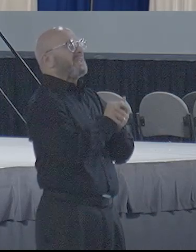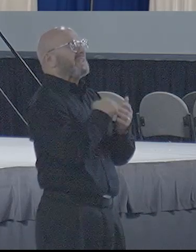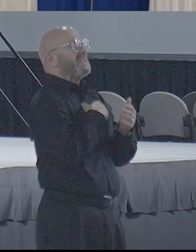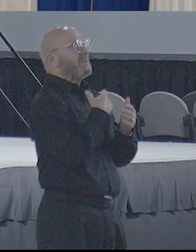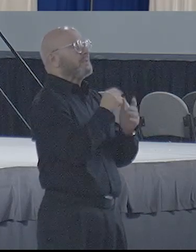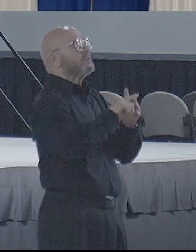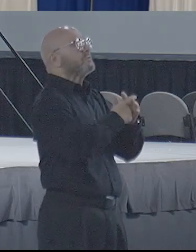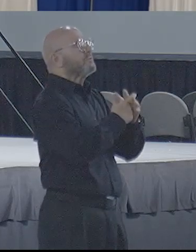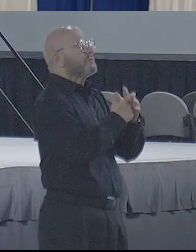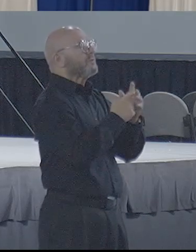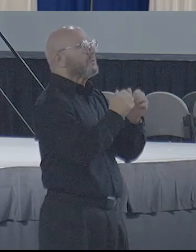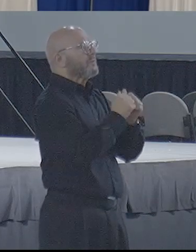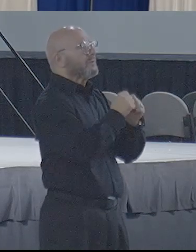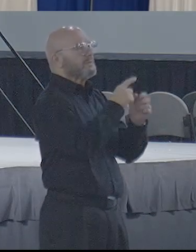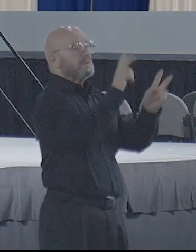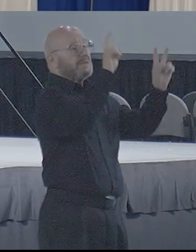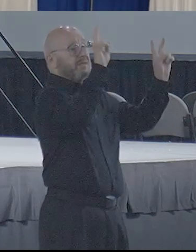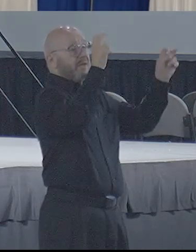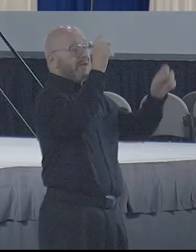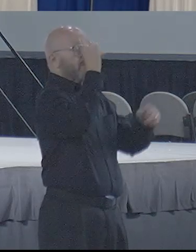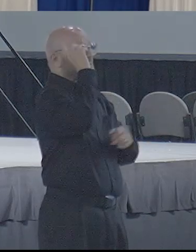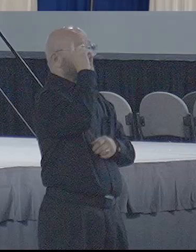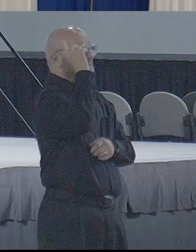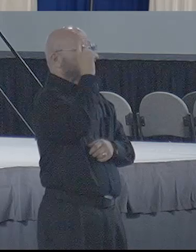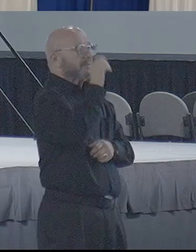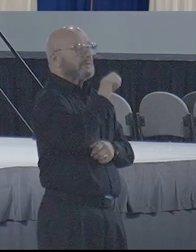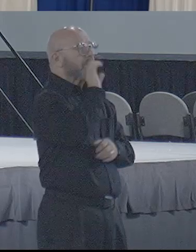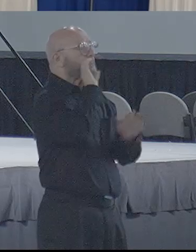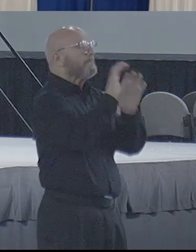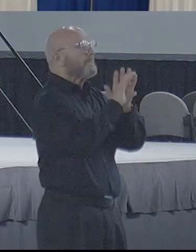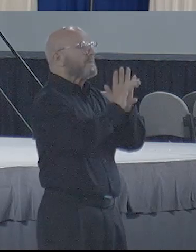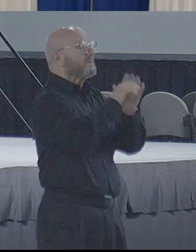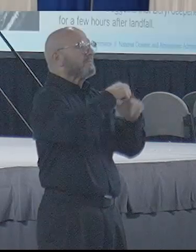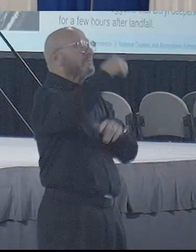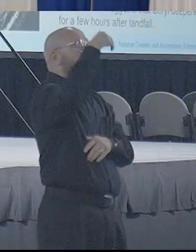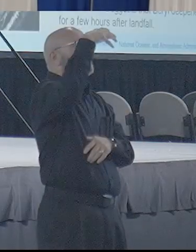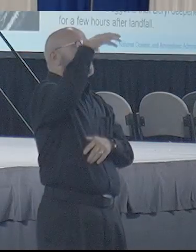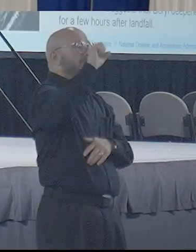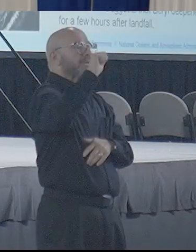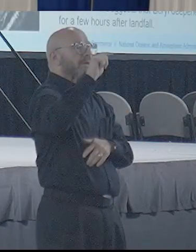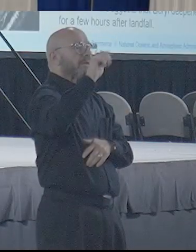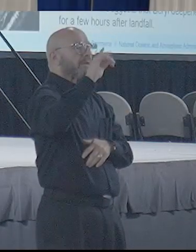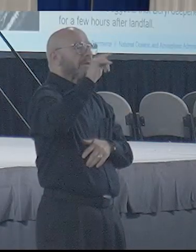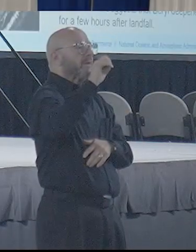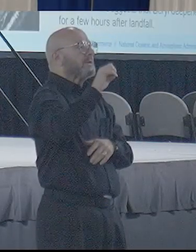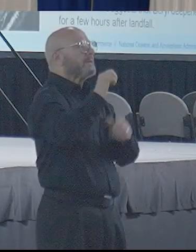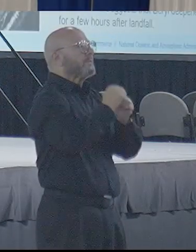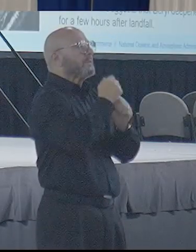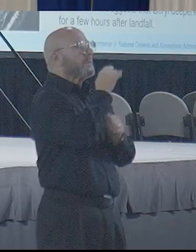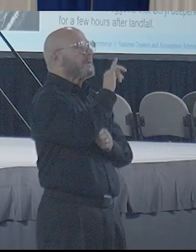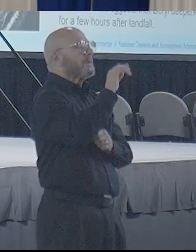So starting off here on this title slide, we have a satellite imagery, infrared imagery of Hurricane Beryl making landfall